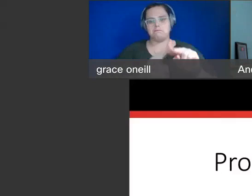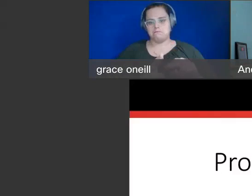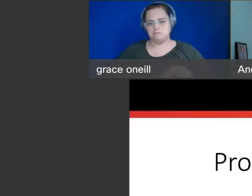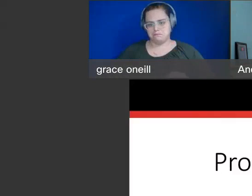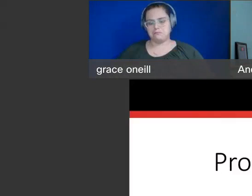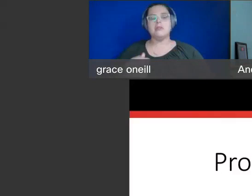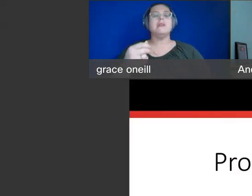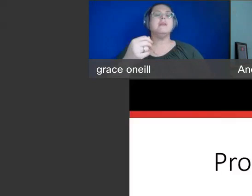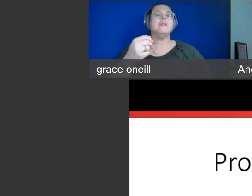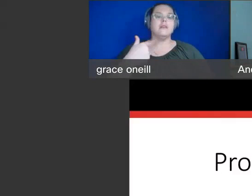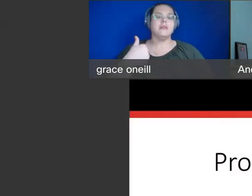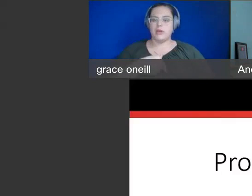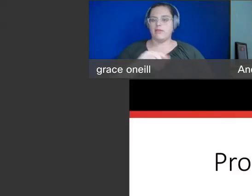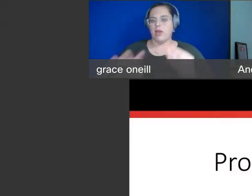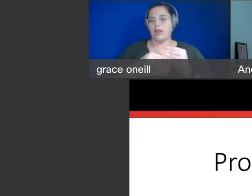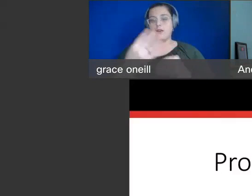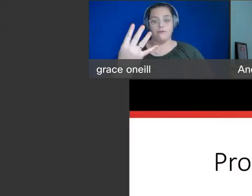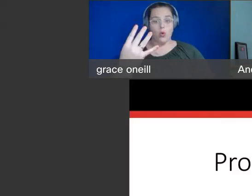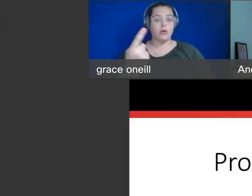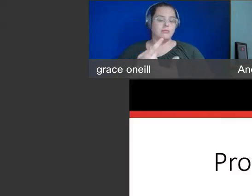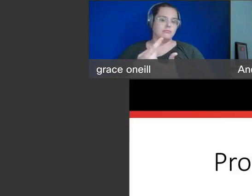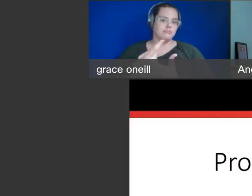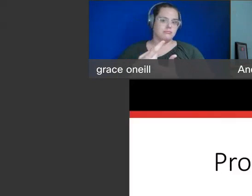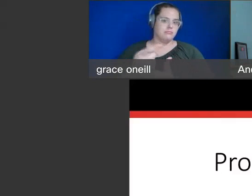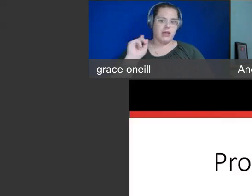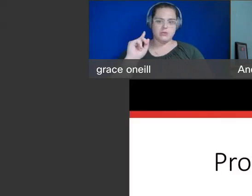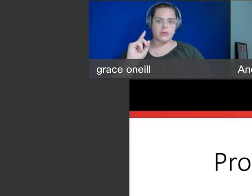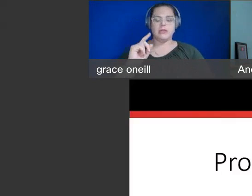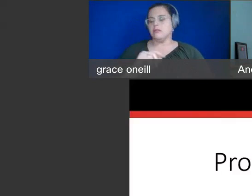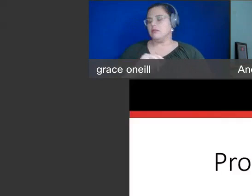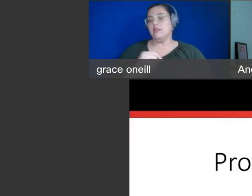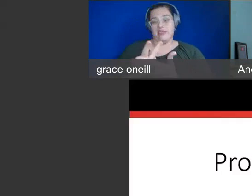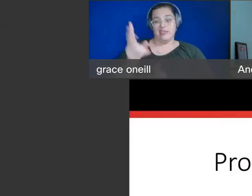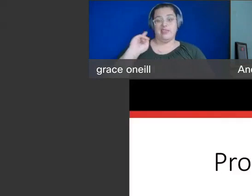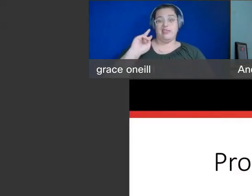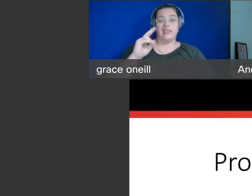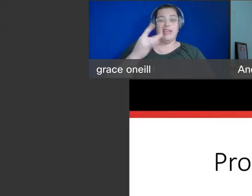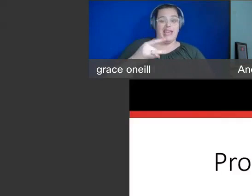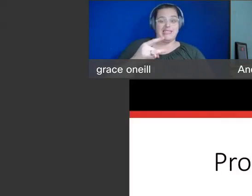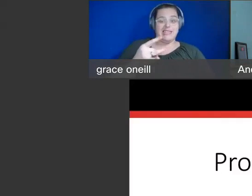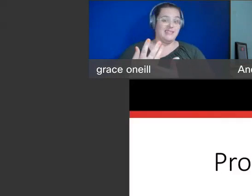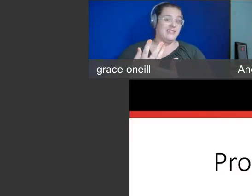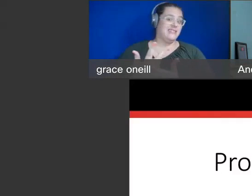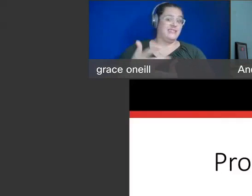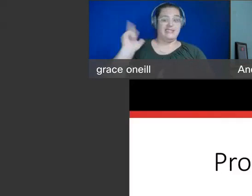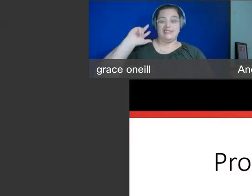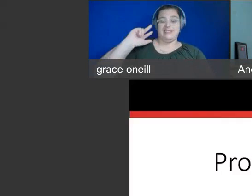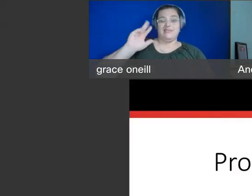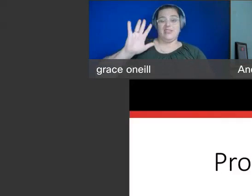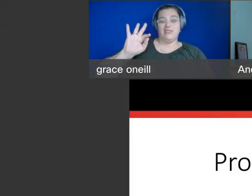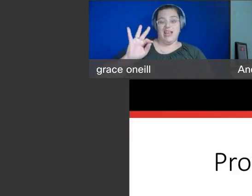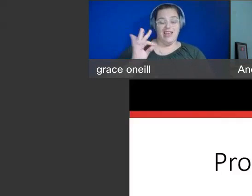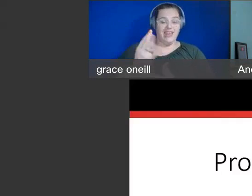4 this past week compared to 18 the prior week, 59 the week before that, 81 the week before that.